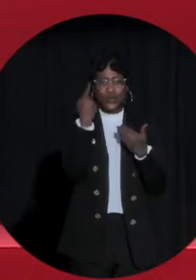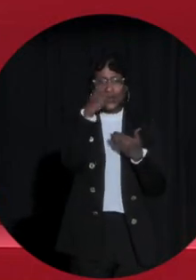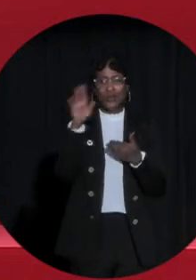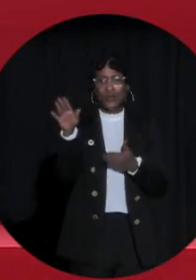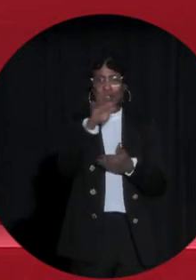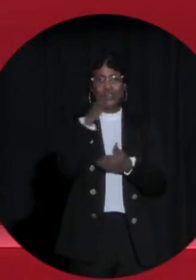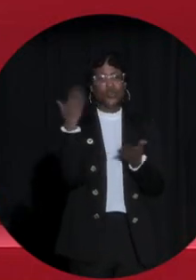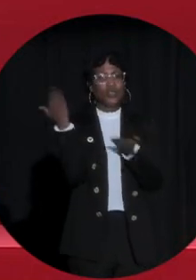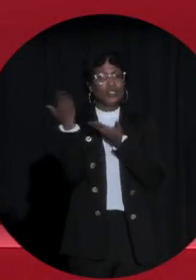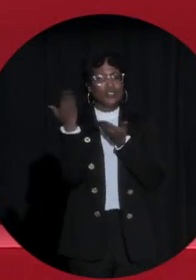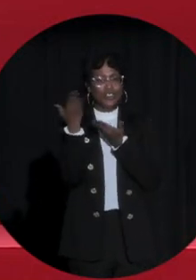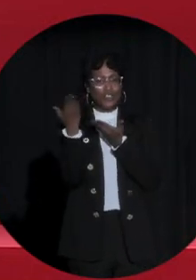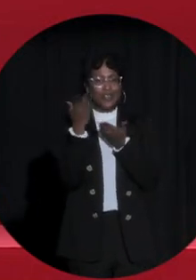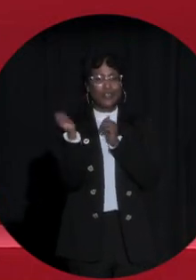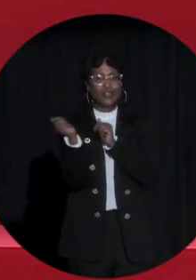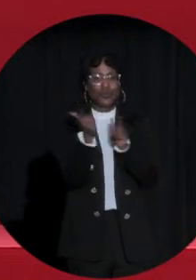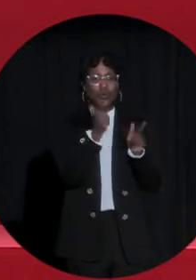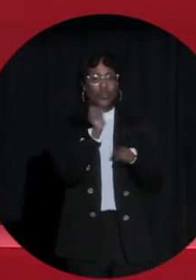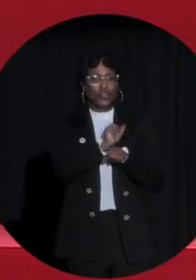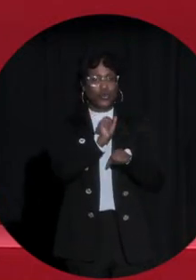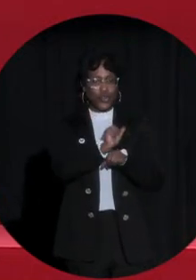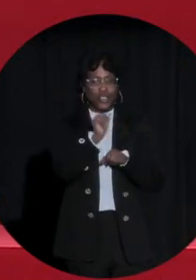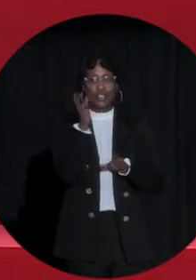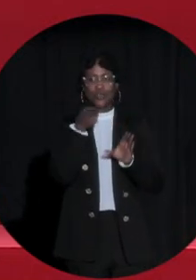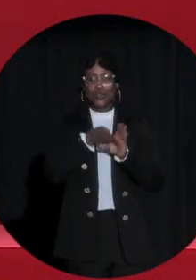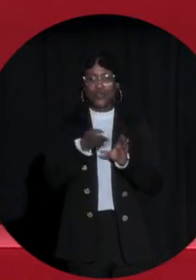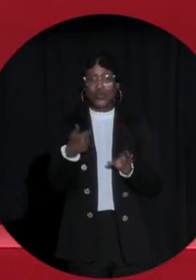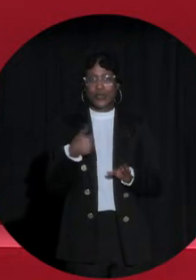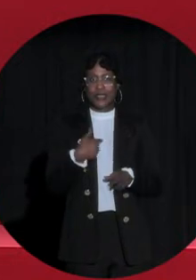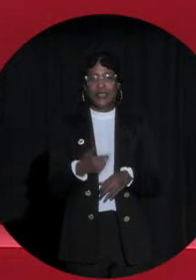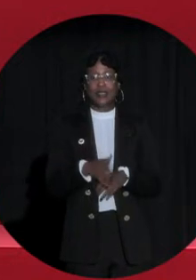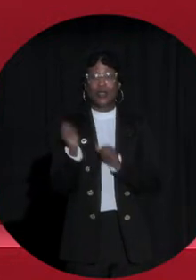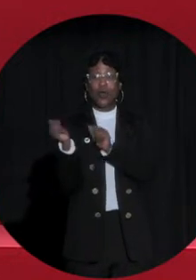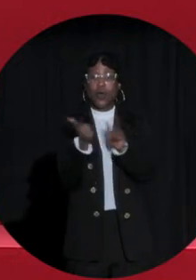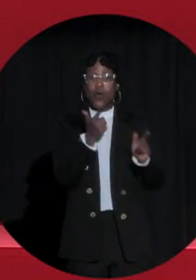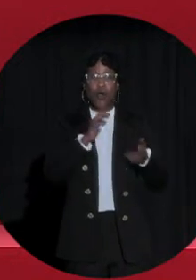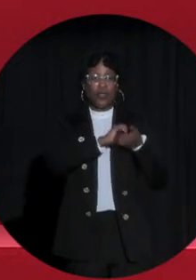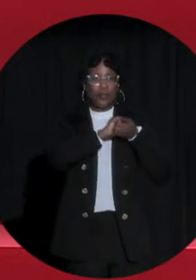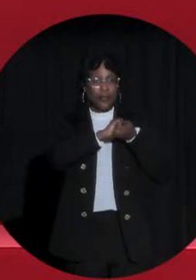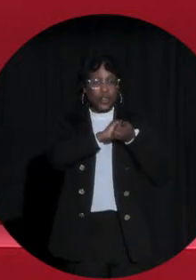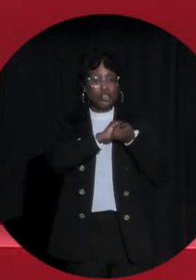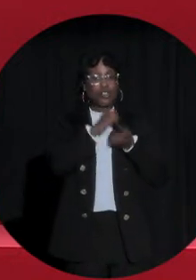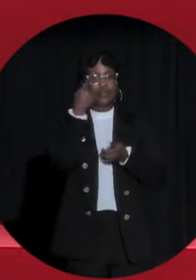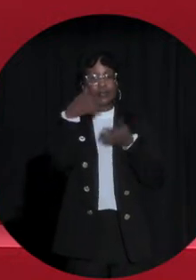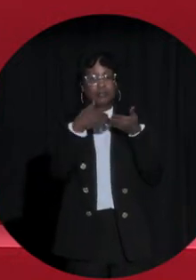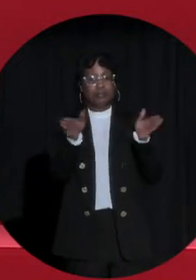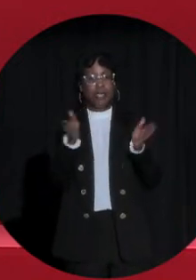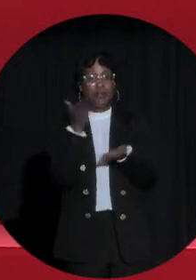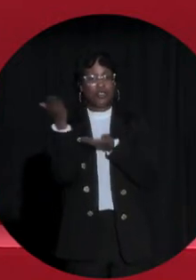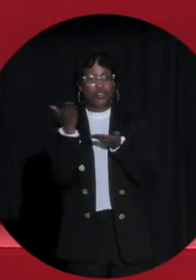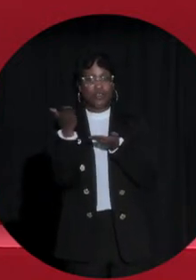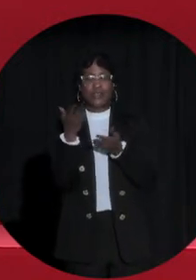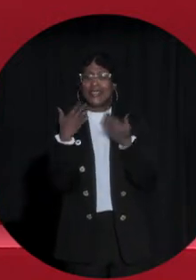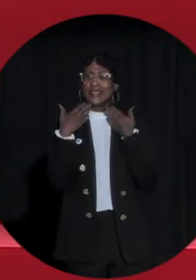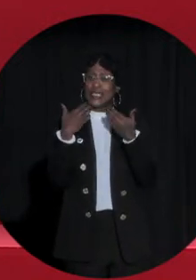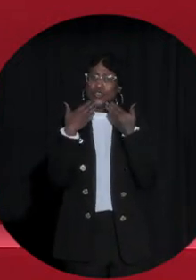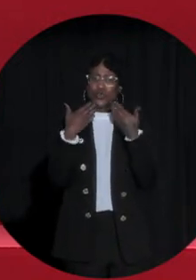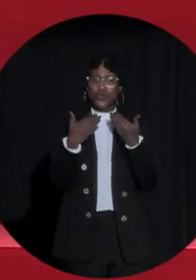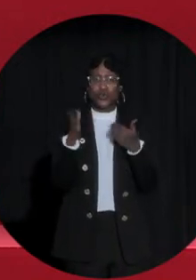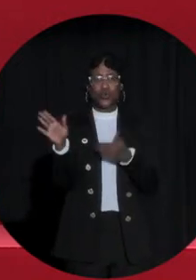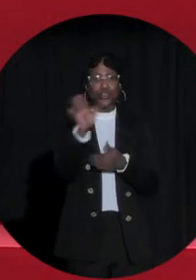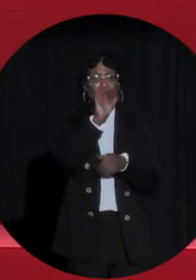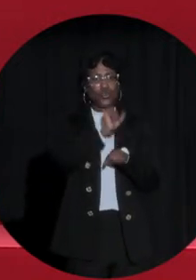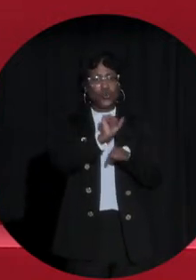service. To all of my partners in public service, thank you for your hard work that helped produce so